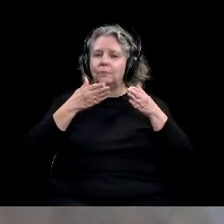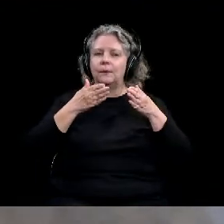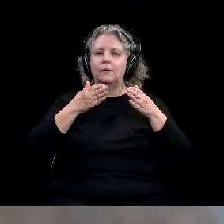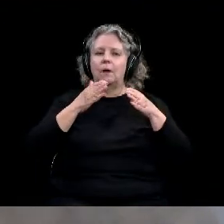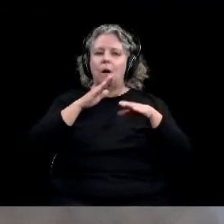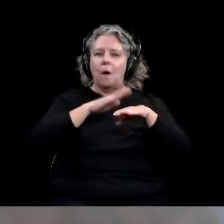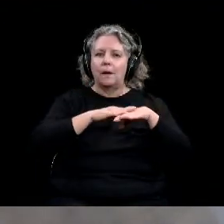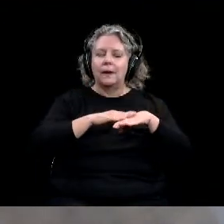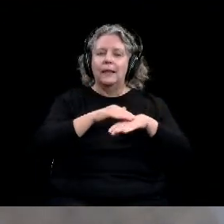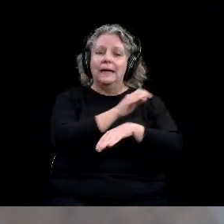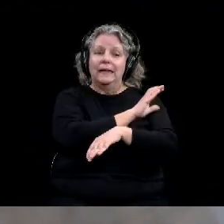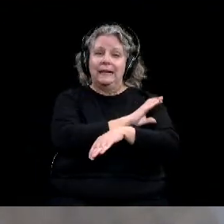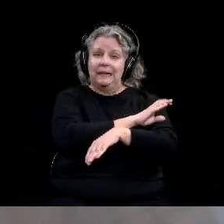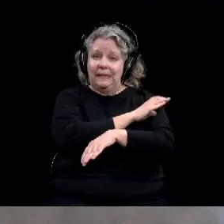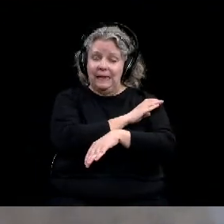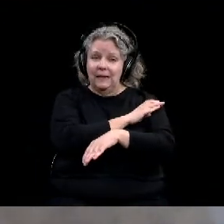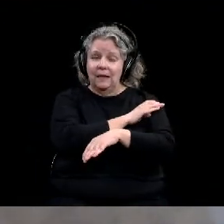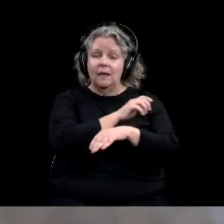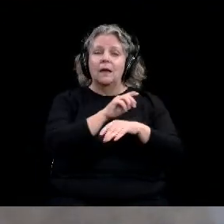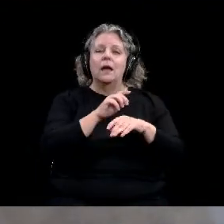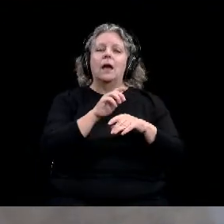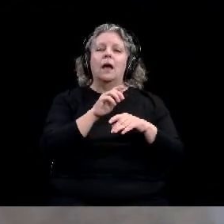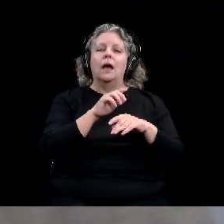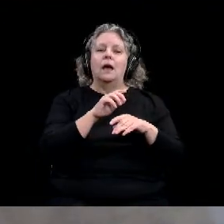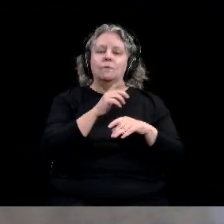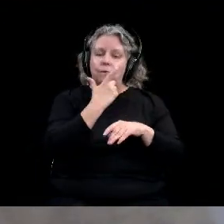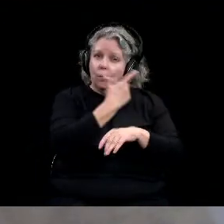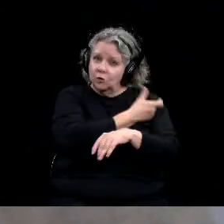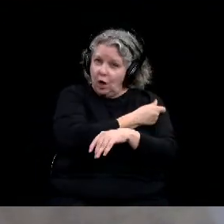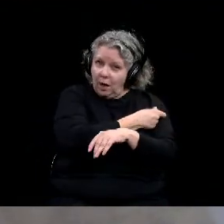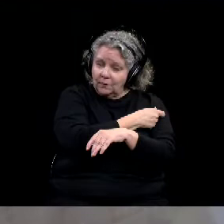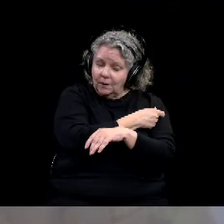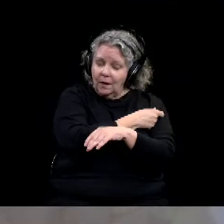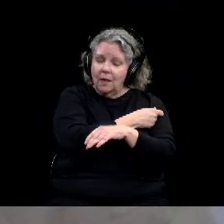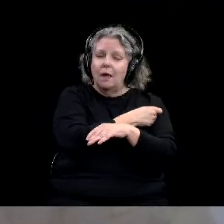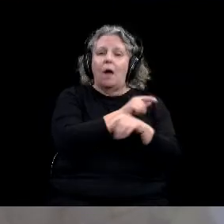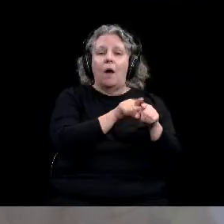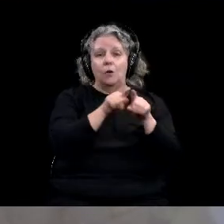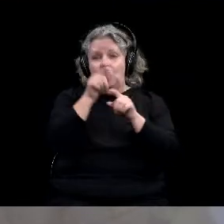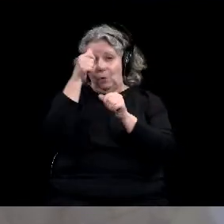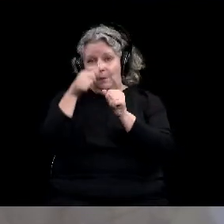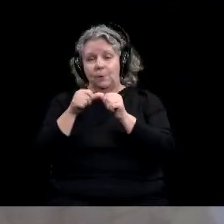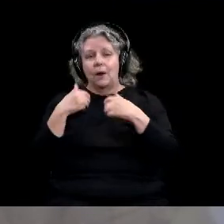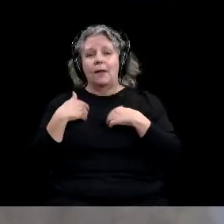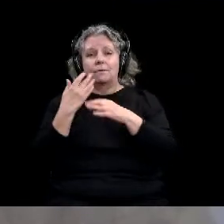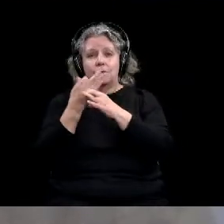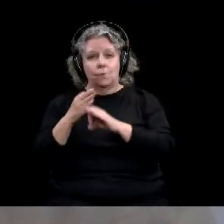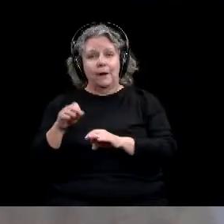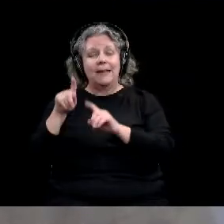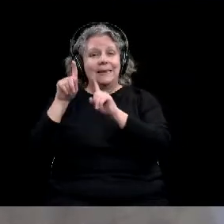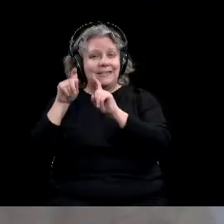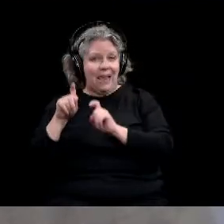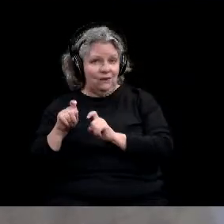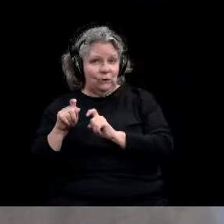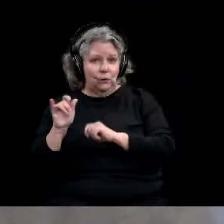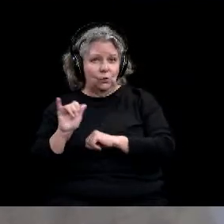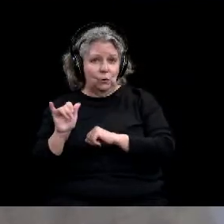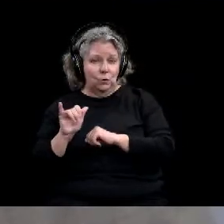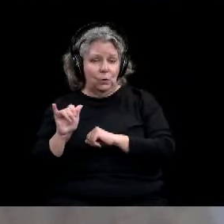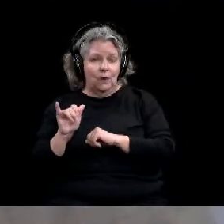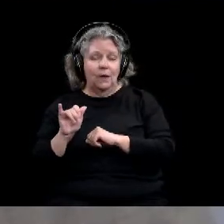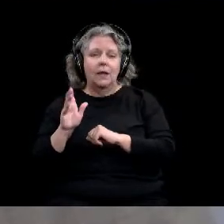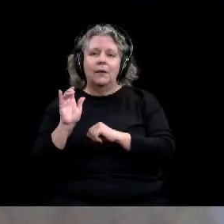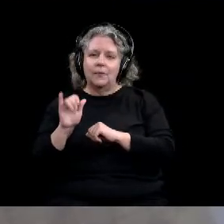available. Testing is an essential part of slowing the spread of COVID-19. You can view